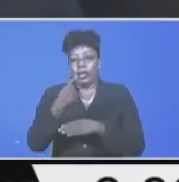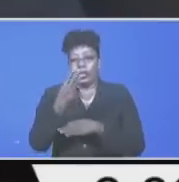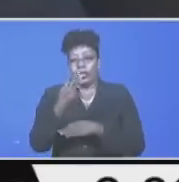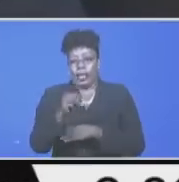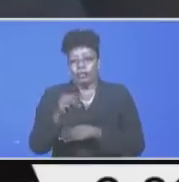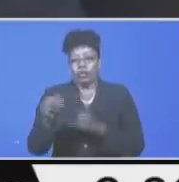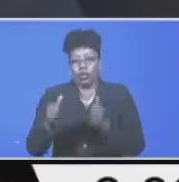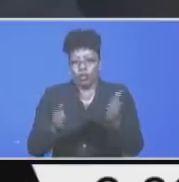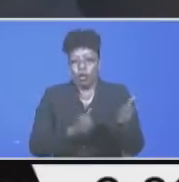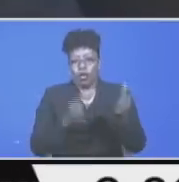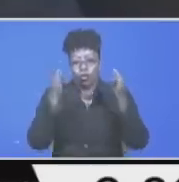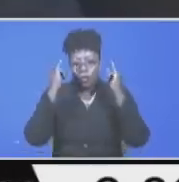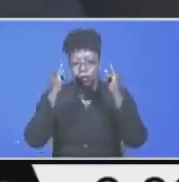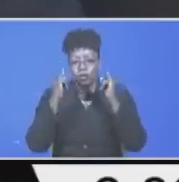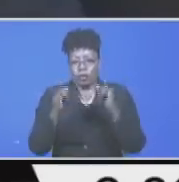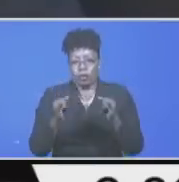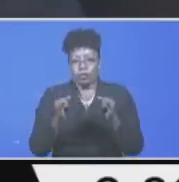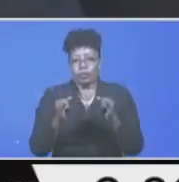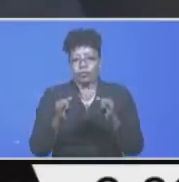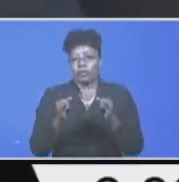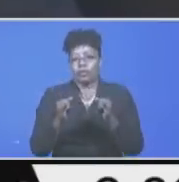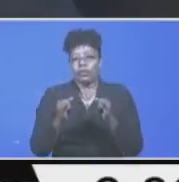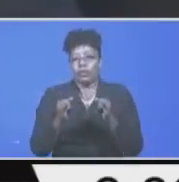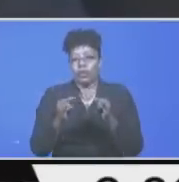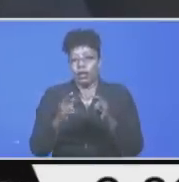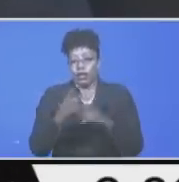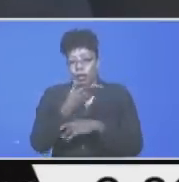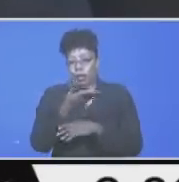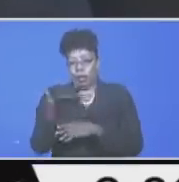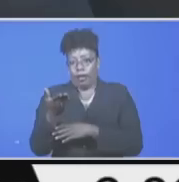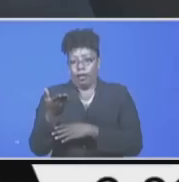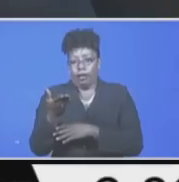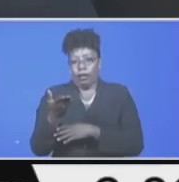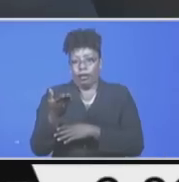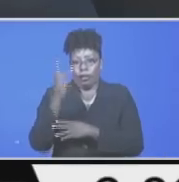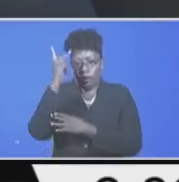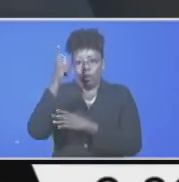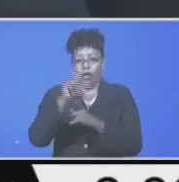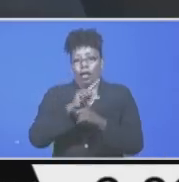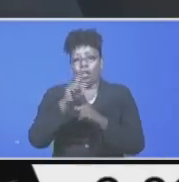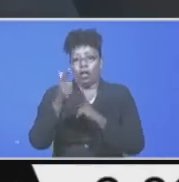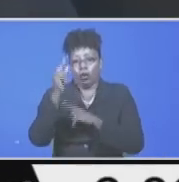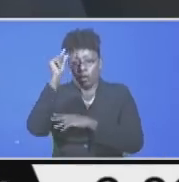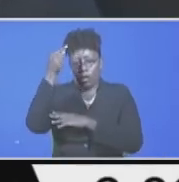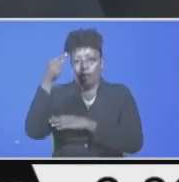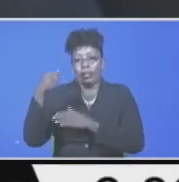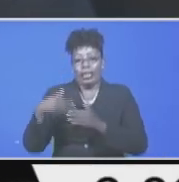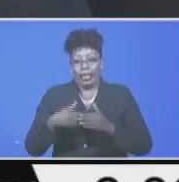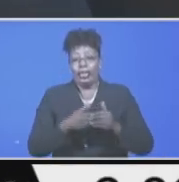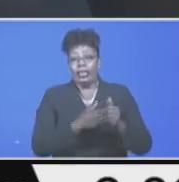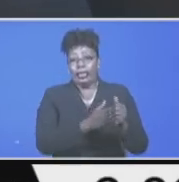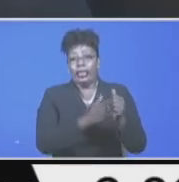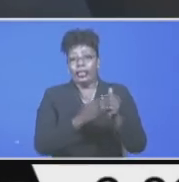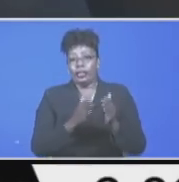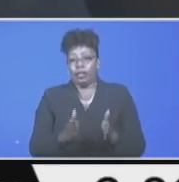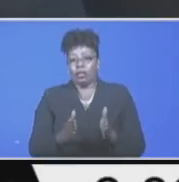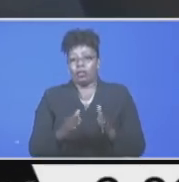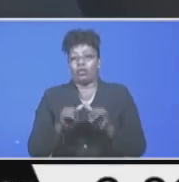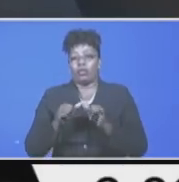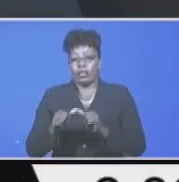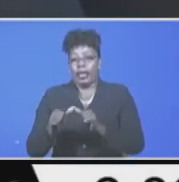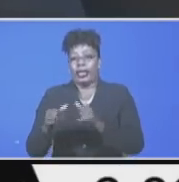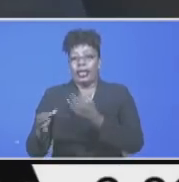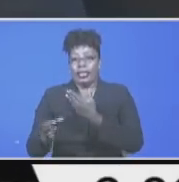advisories, to follow the political and local government leaders to remain